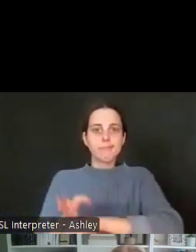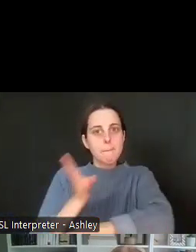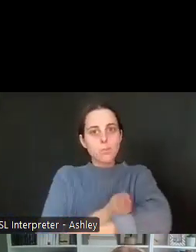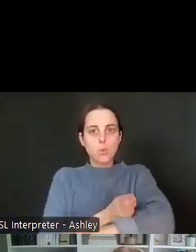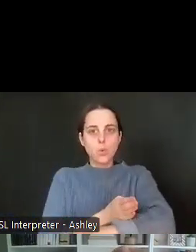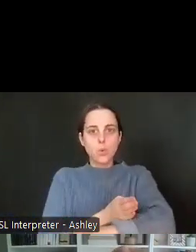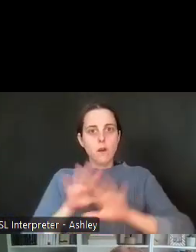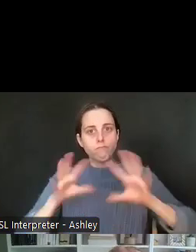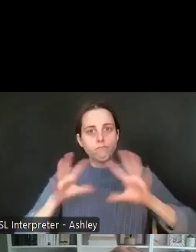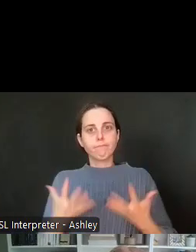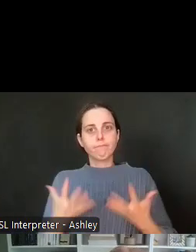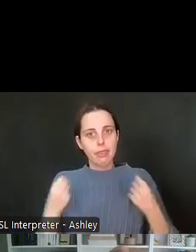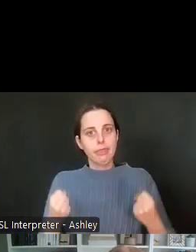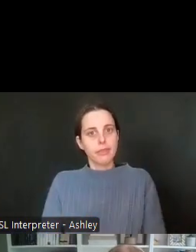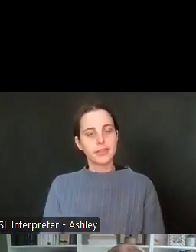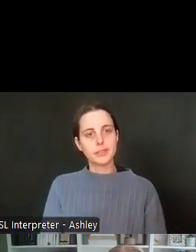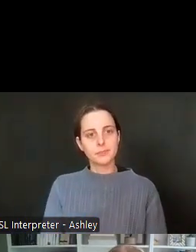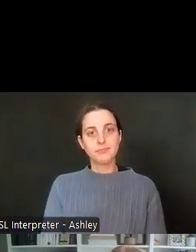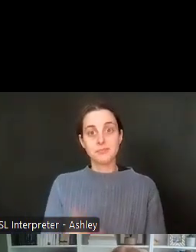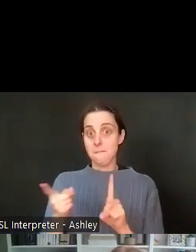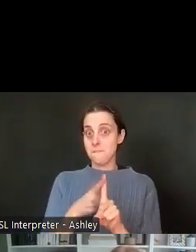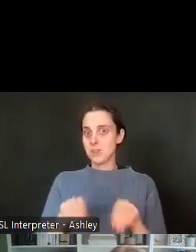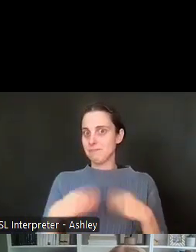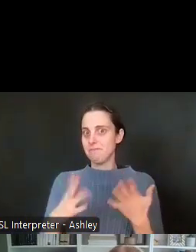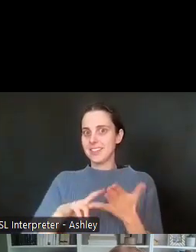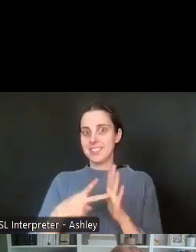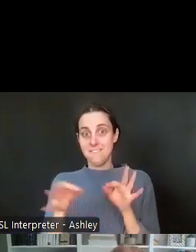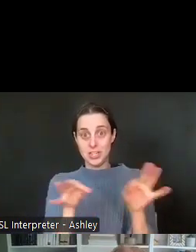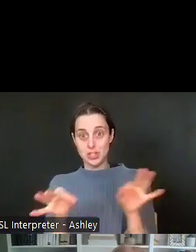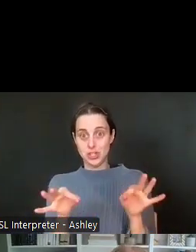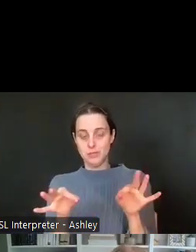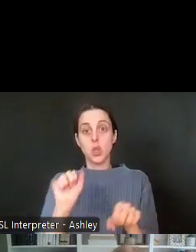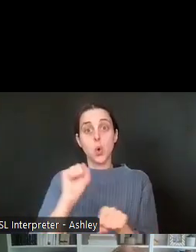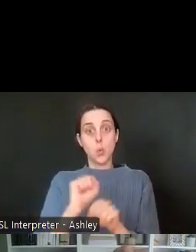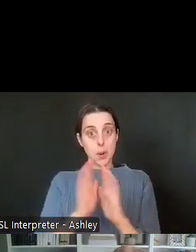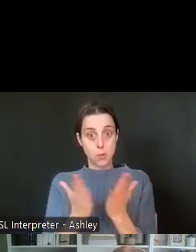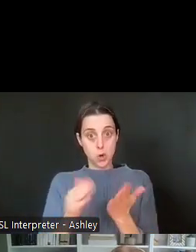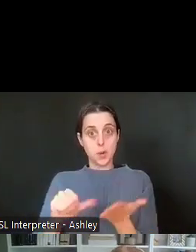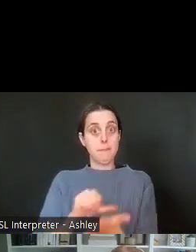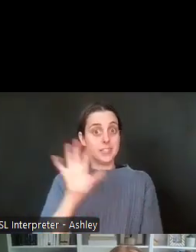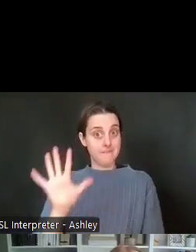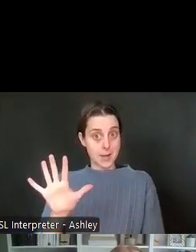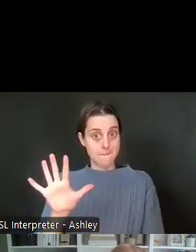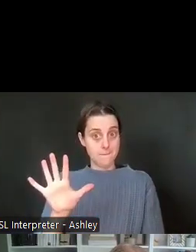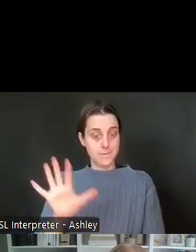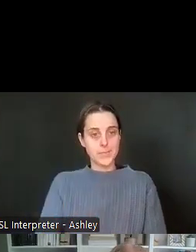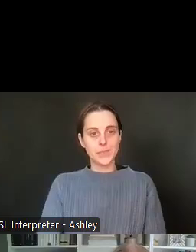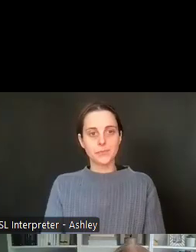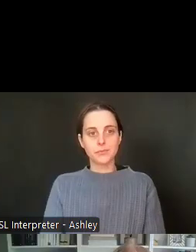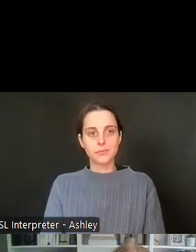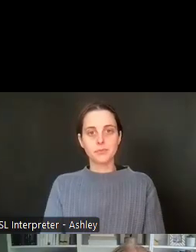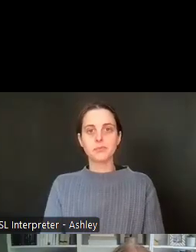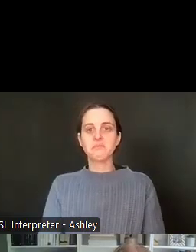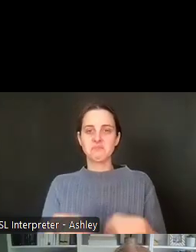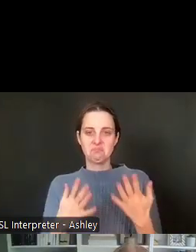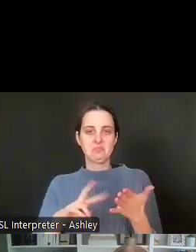well-being? Let's start with a definition. So in your workbook, I have for you on page 5, one definition